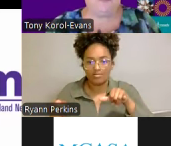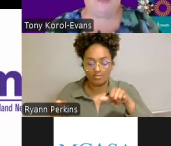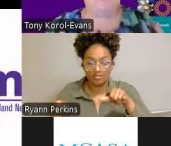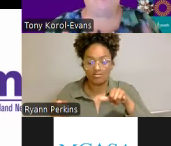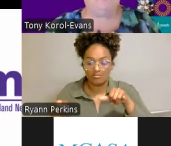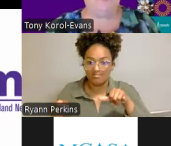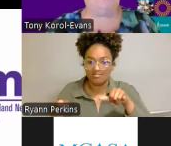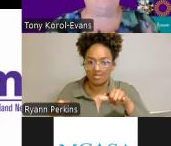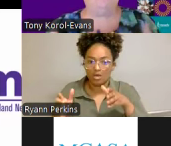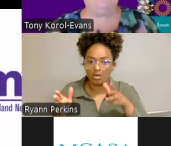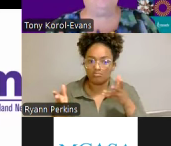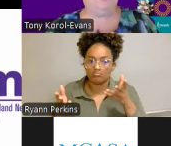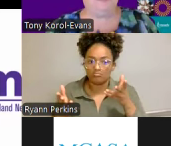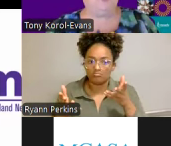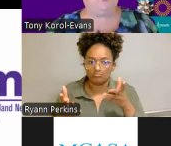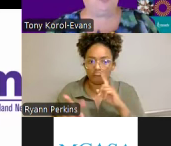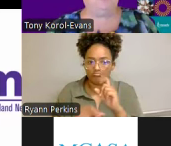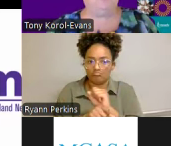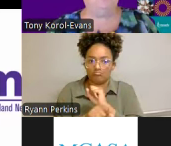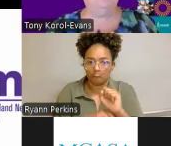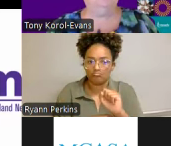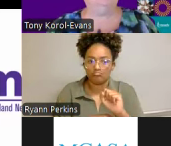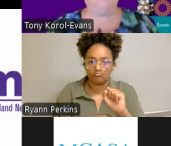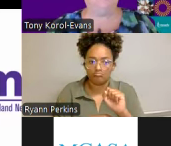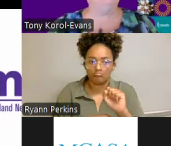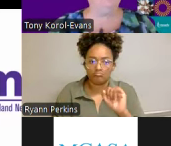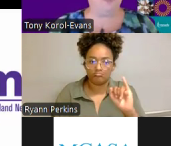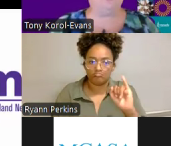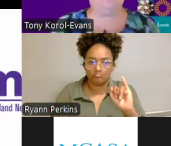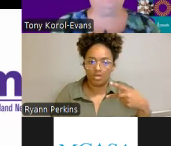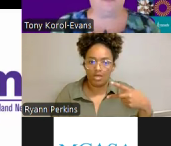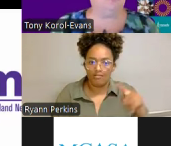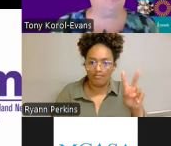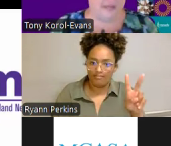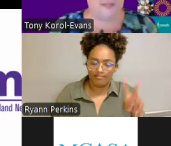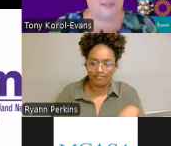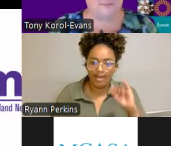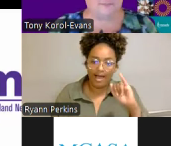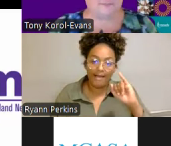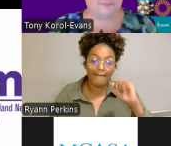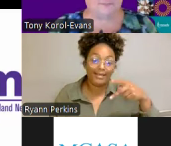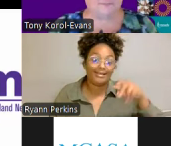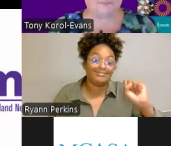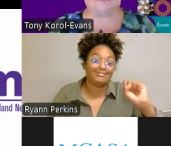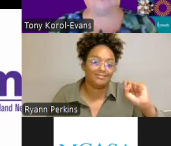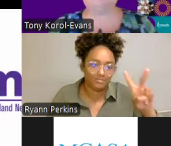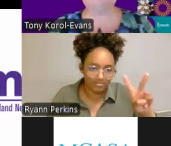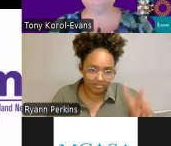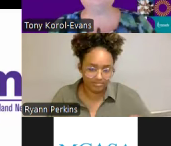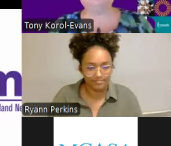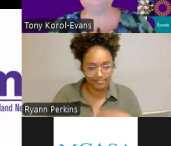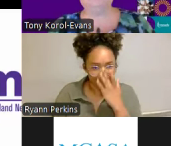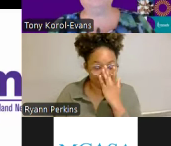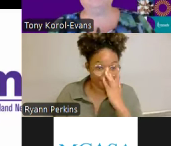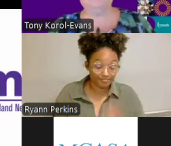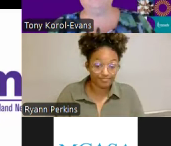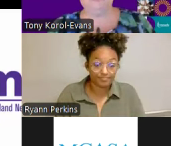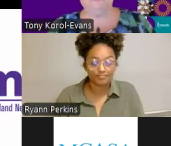through threat, through fear, through manipulation, that is intimate partner sexual violence.